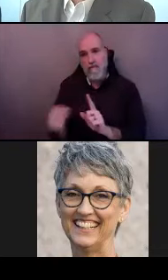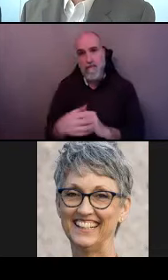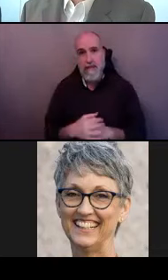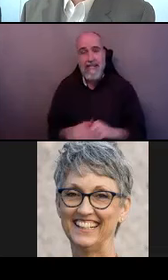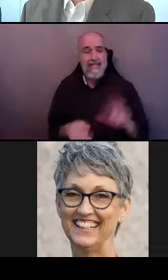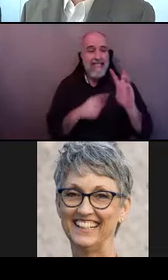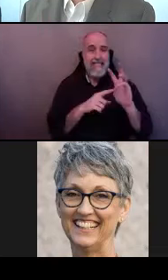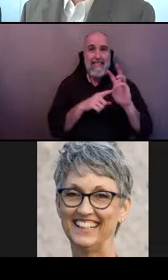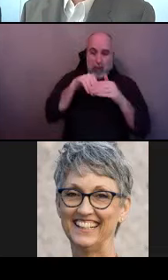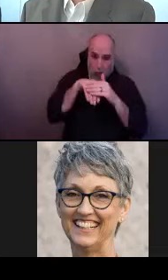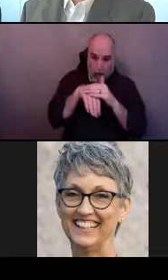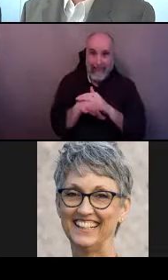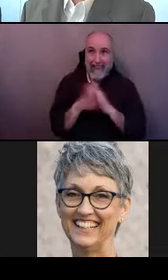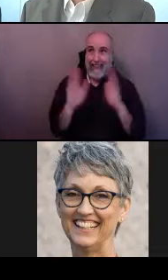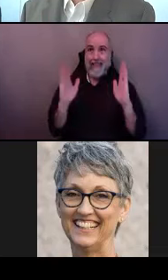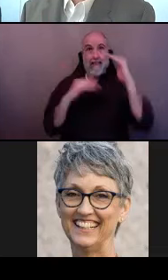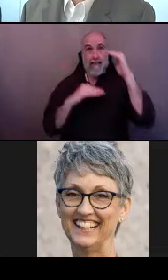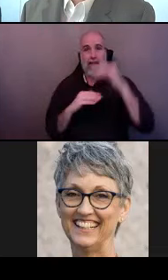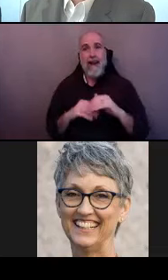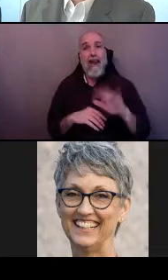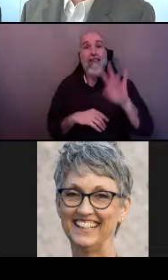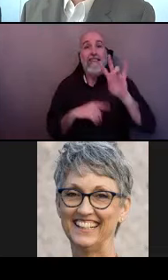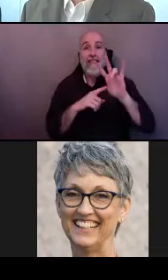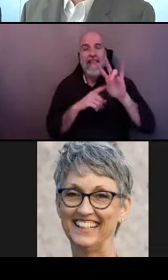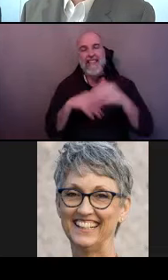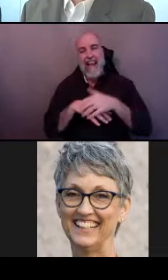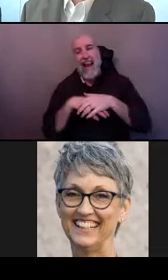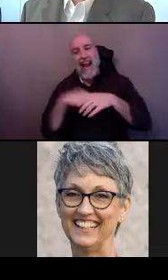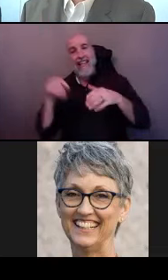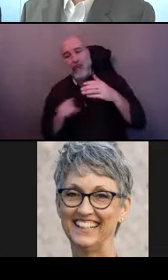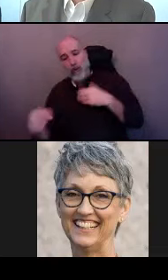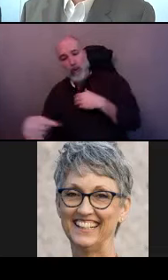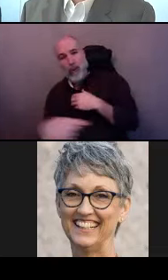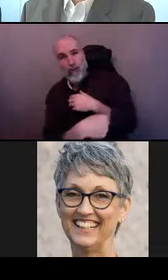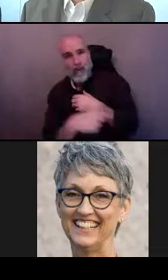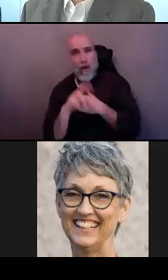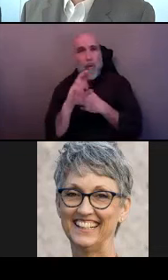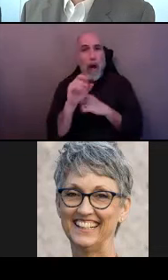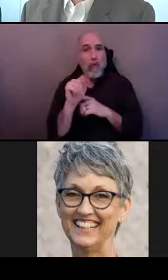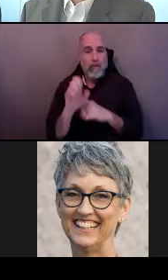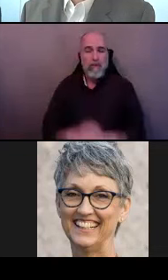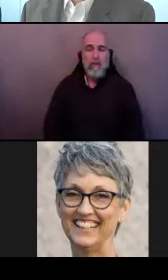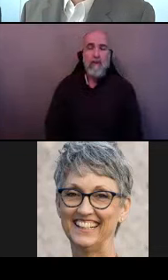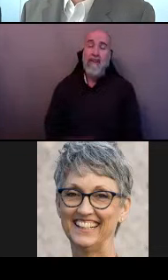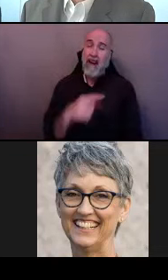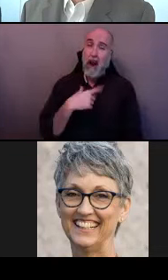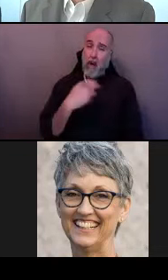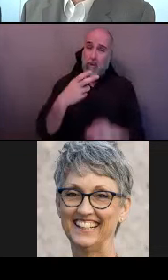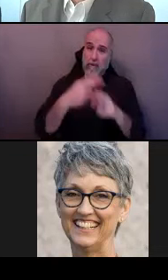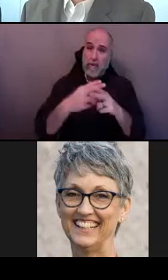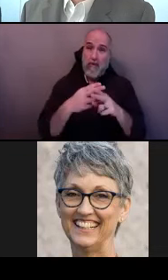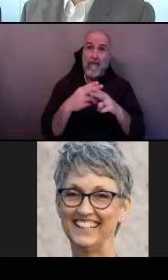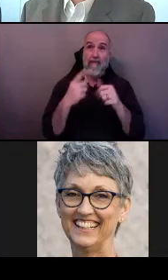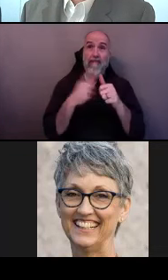dwelling entrance. And the 7th is the exterior visible route. One thing I'd like to mention is that the first 6